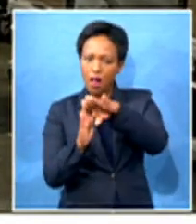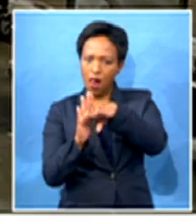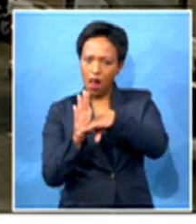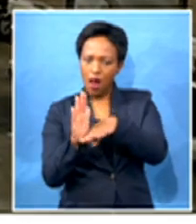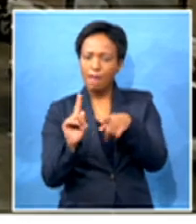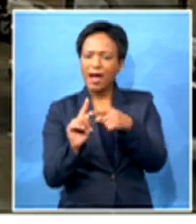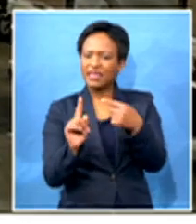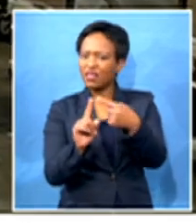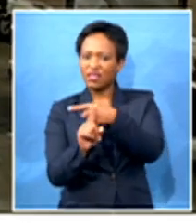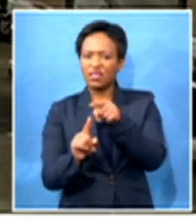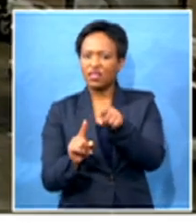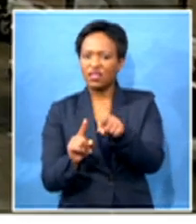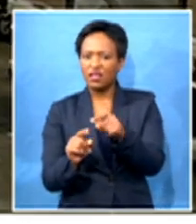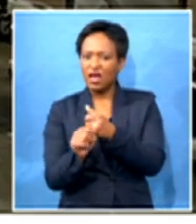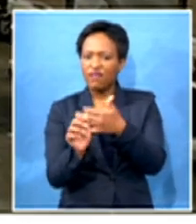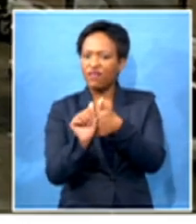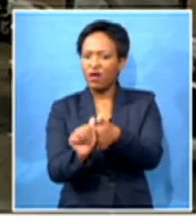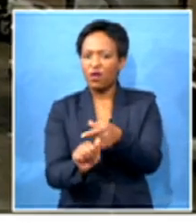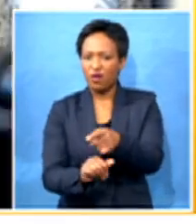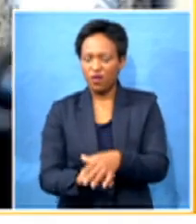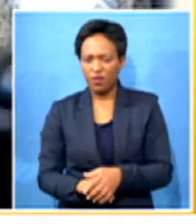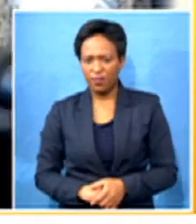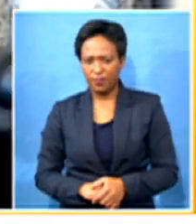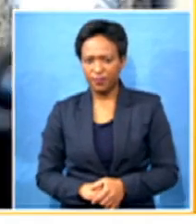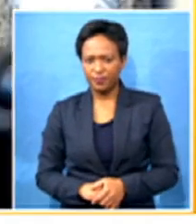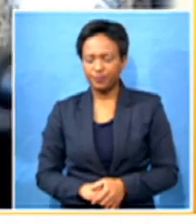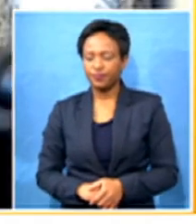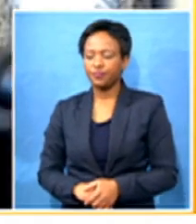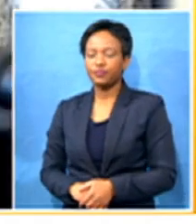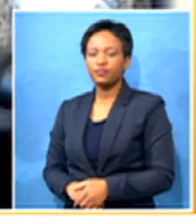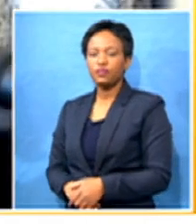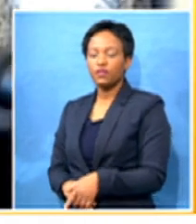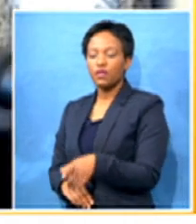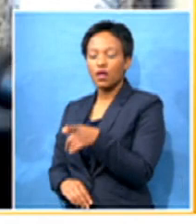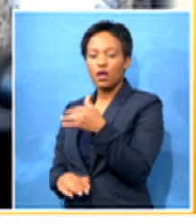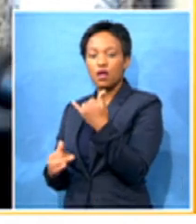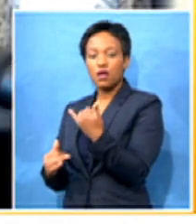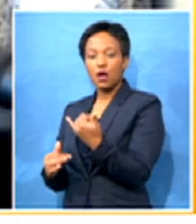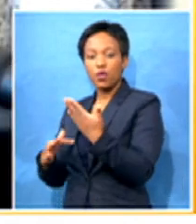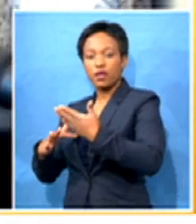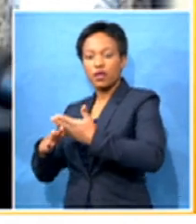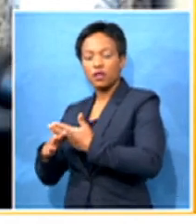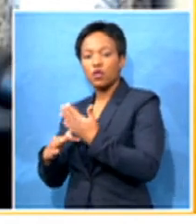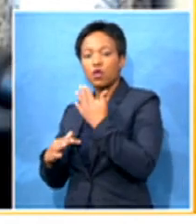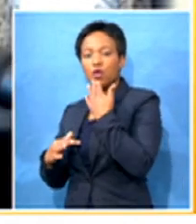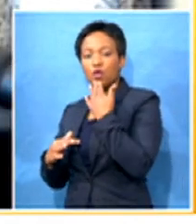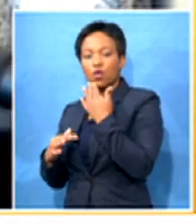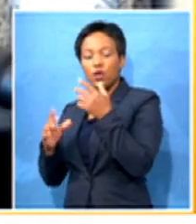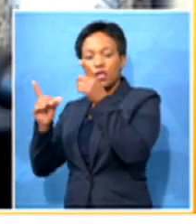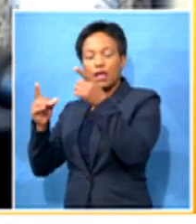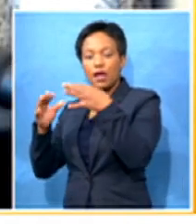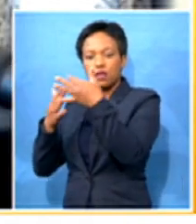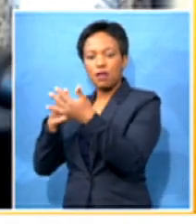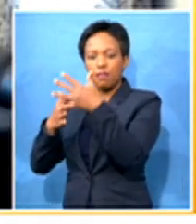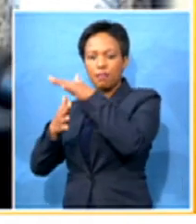were found. Looking at the cases that are currently with the Directorate of Priority Crime Investigations, which